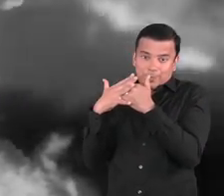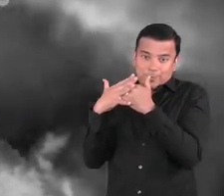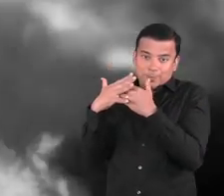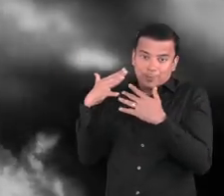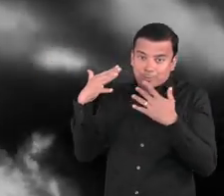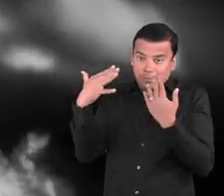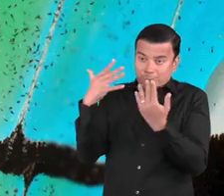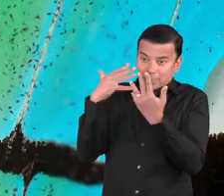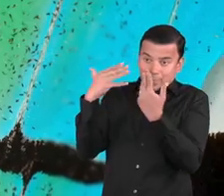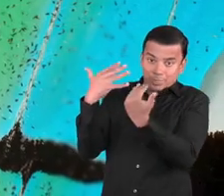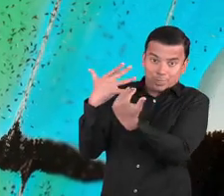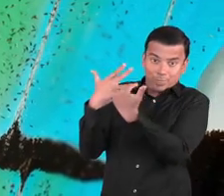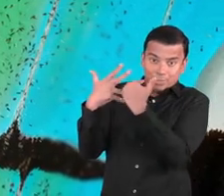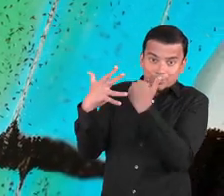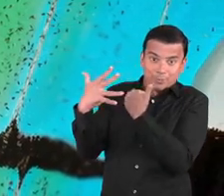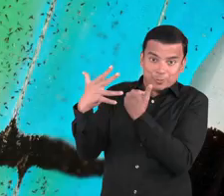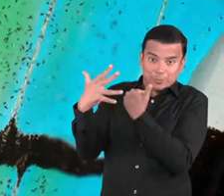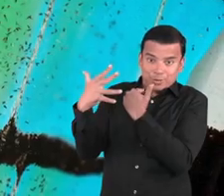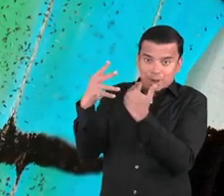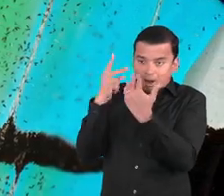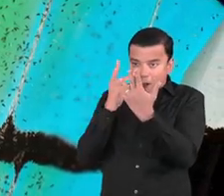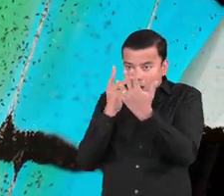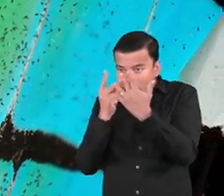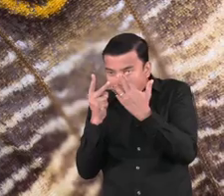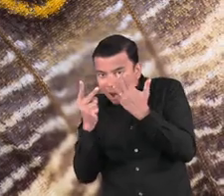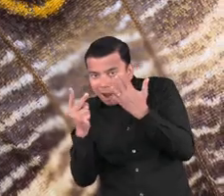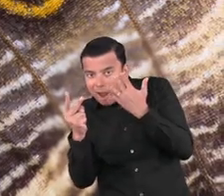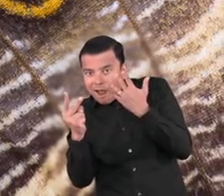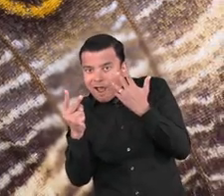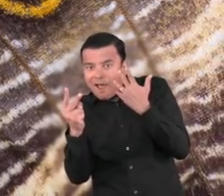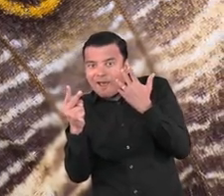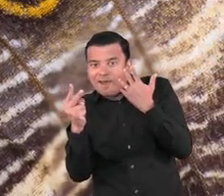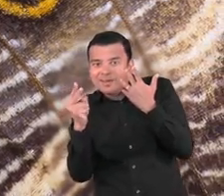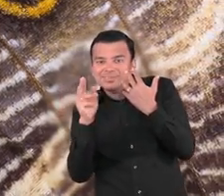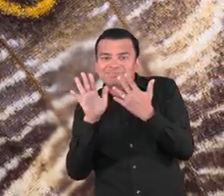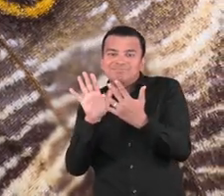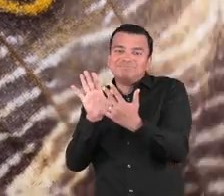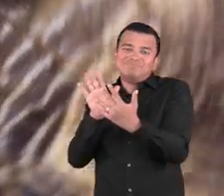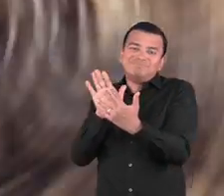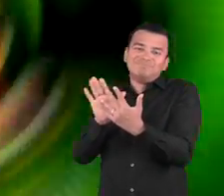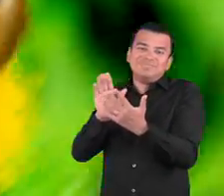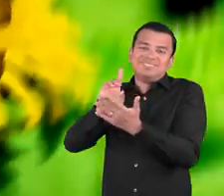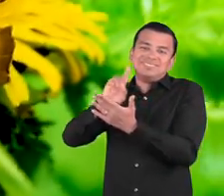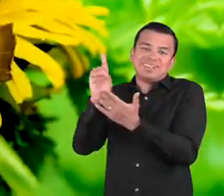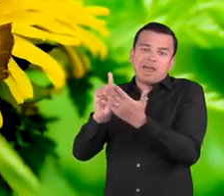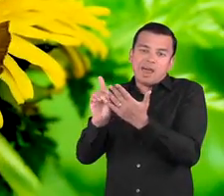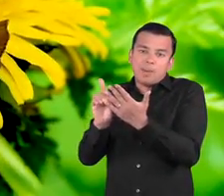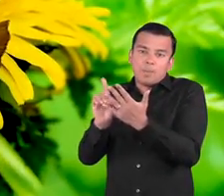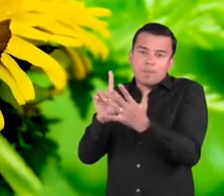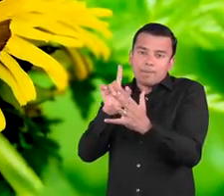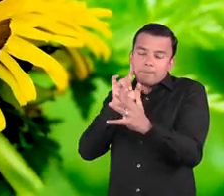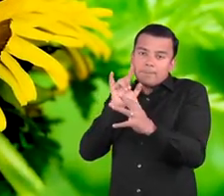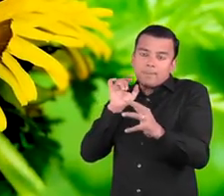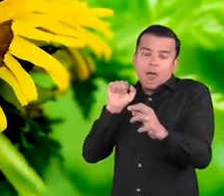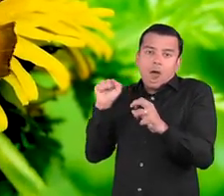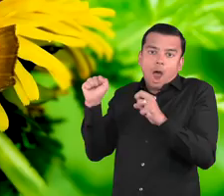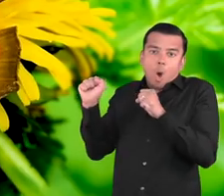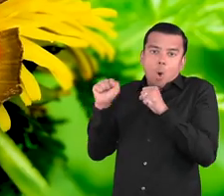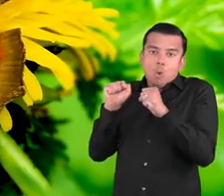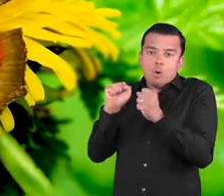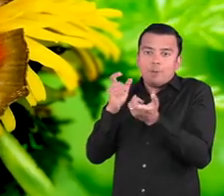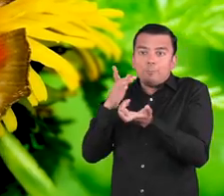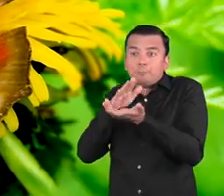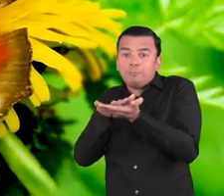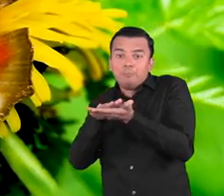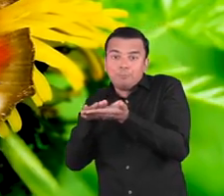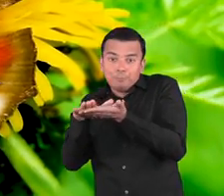through the scales, the color images become more or less intense. In addition, the structure